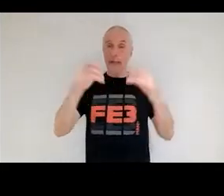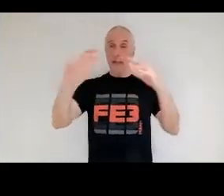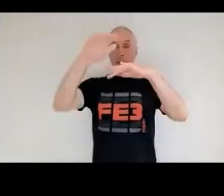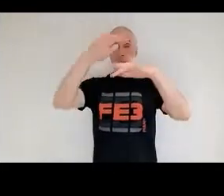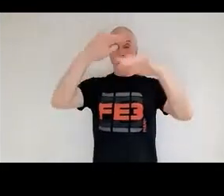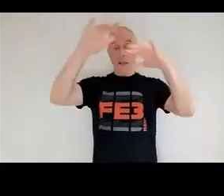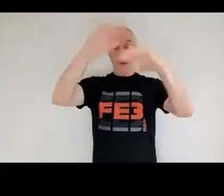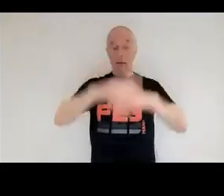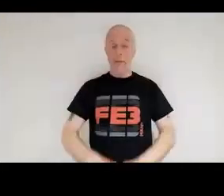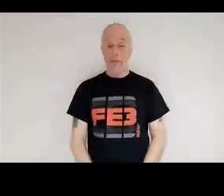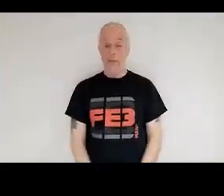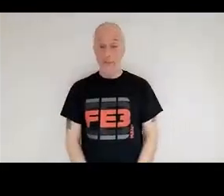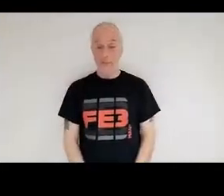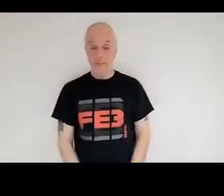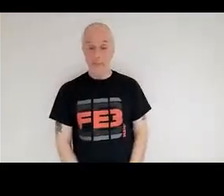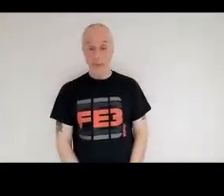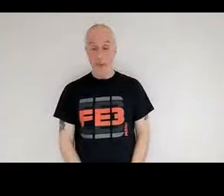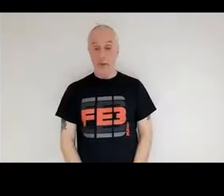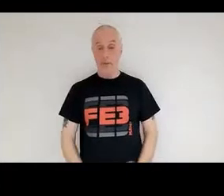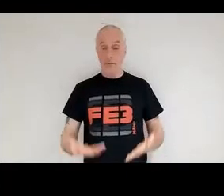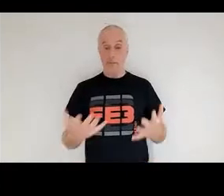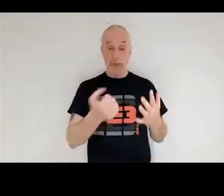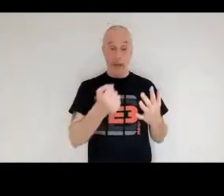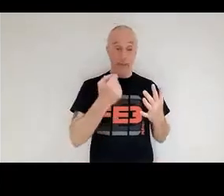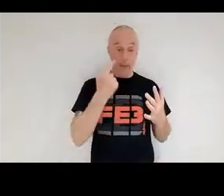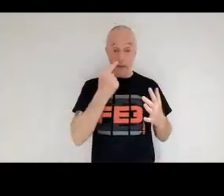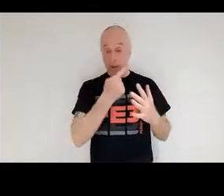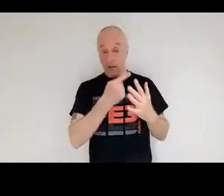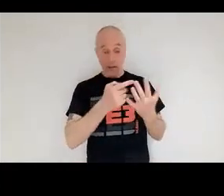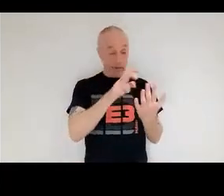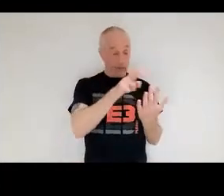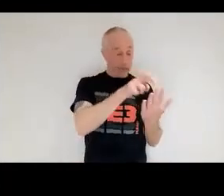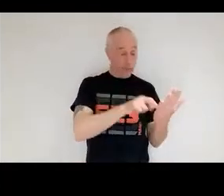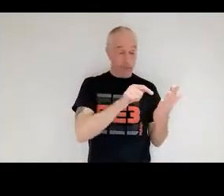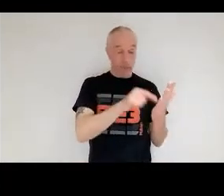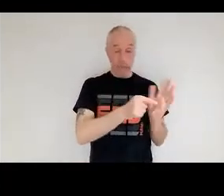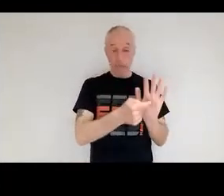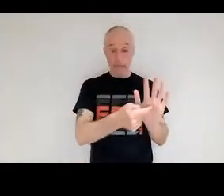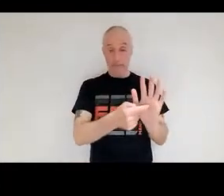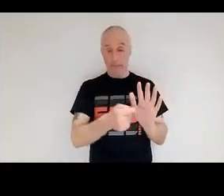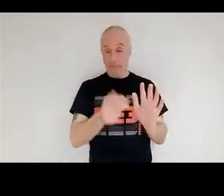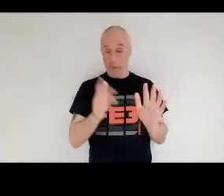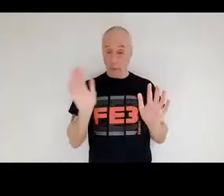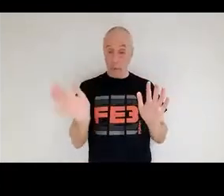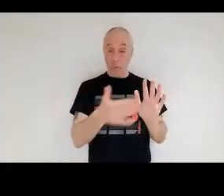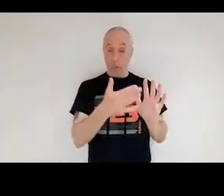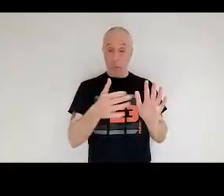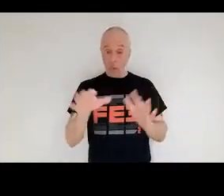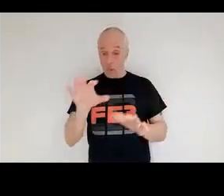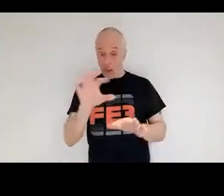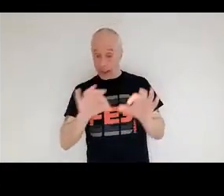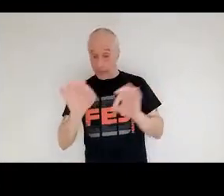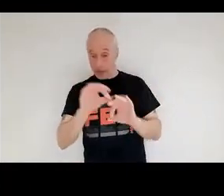And this is all, you know, well documented, and all of the experiments showed this